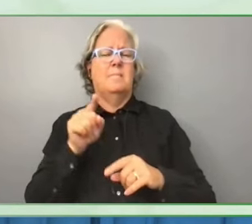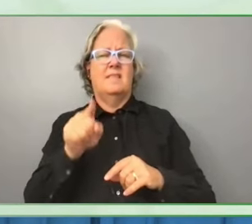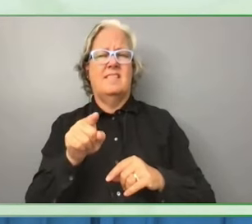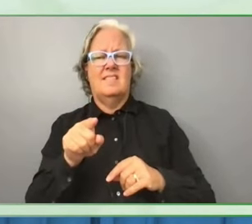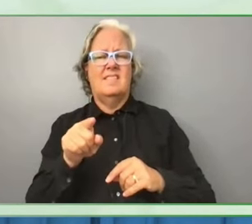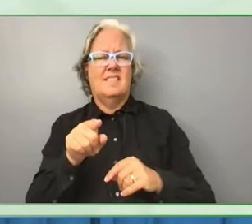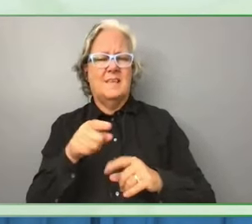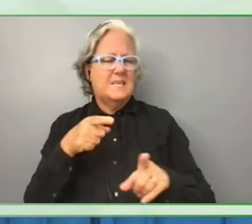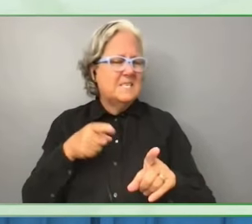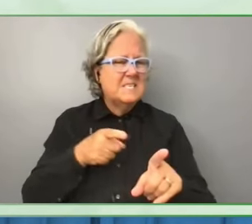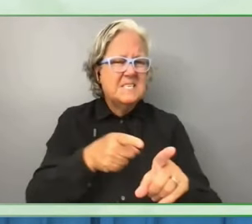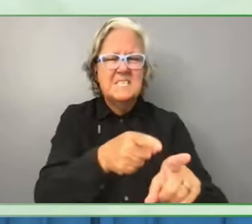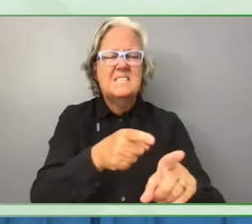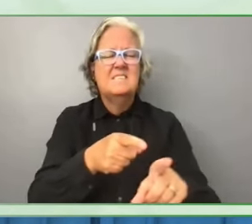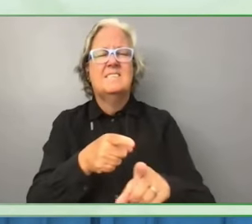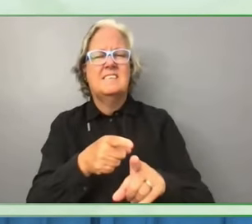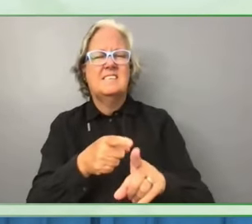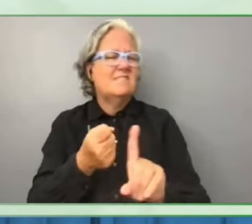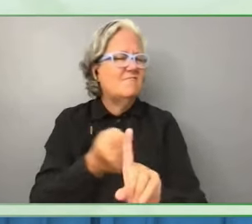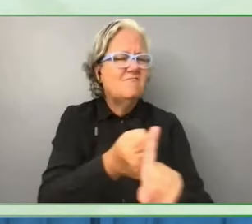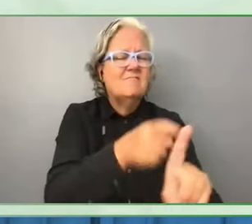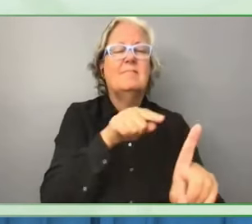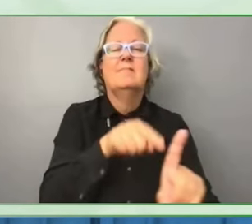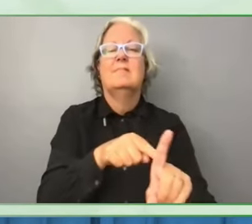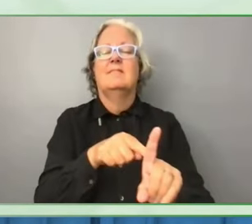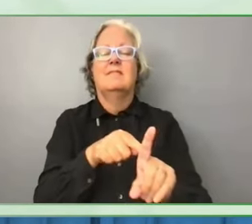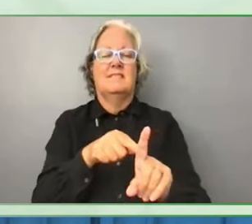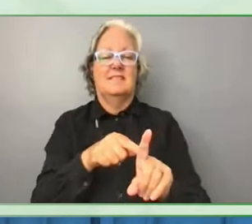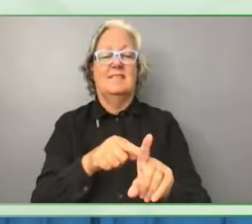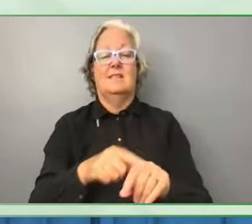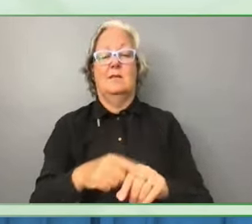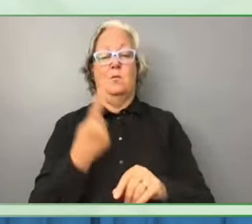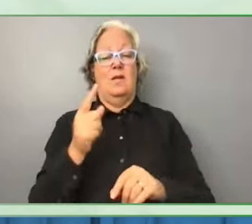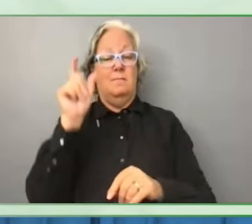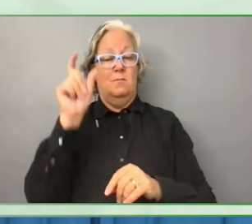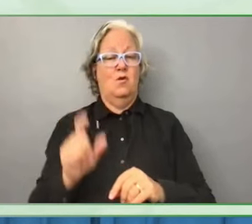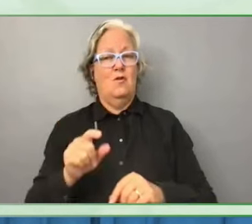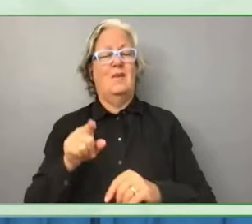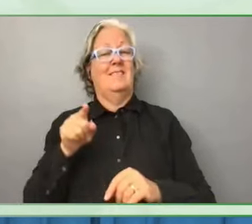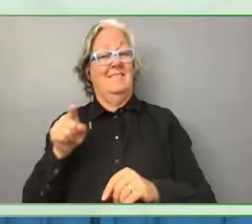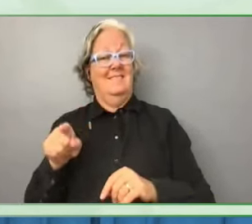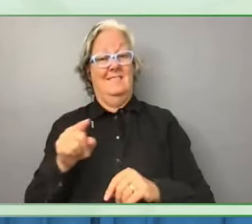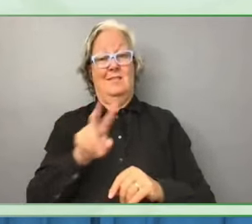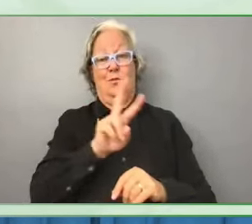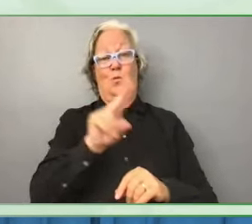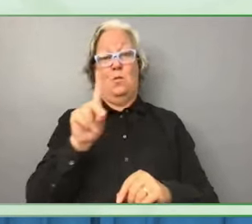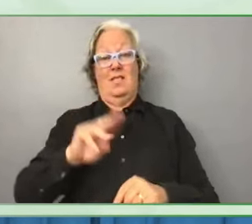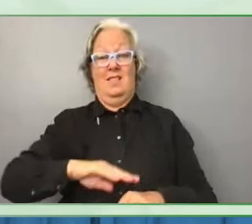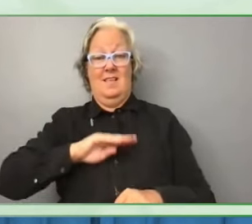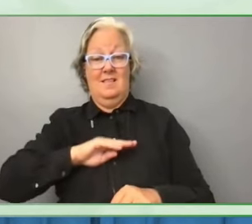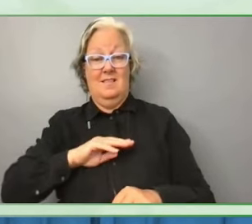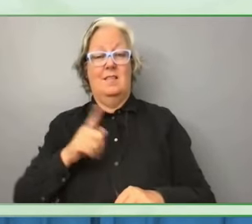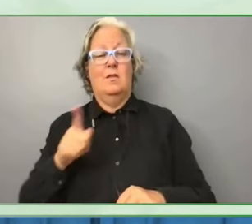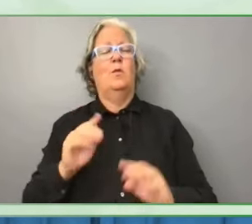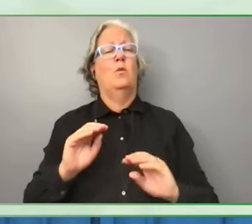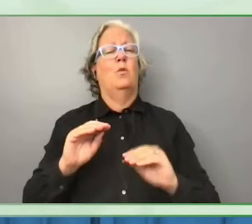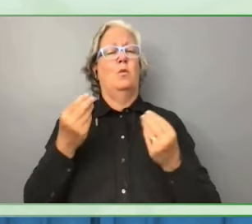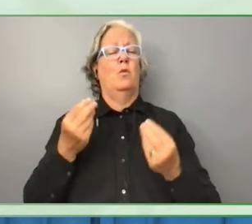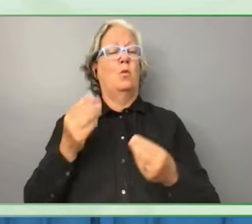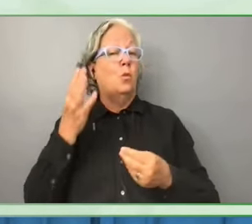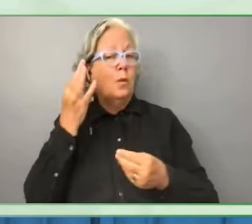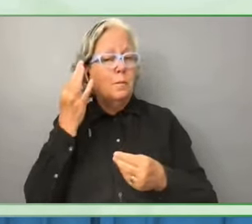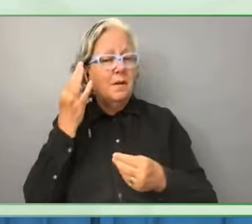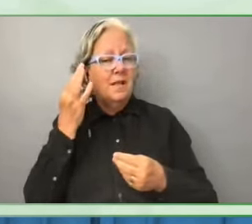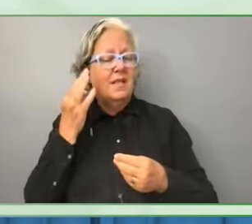one life story from our champion, Gabby, is 21 years old, young woman, affected by